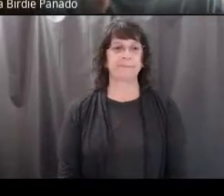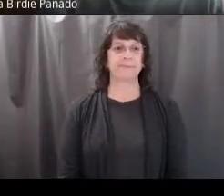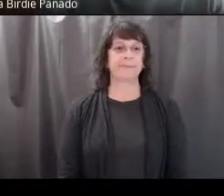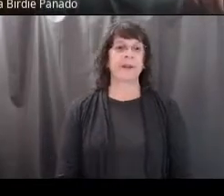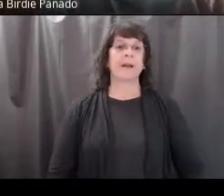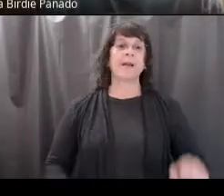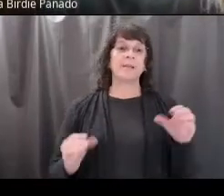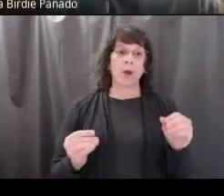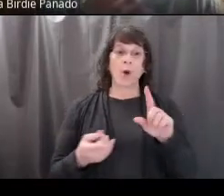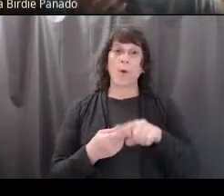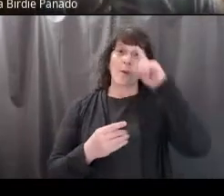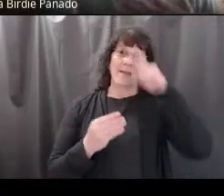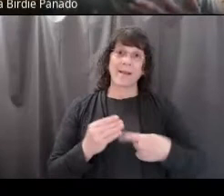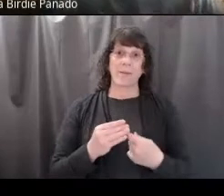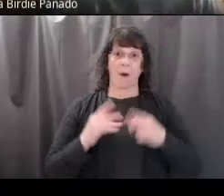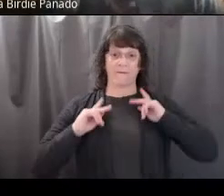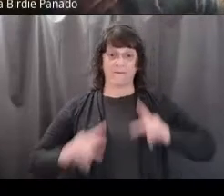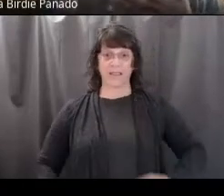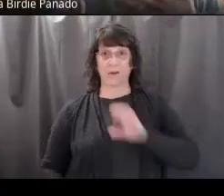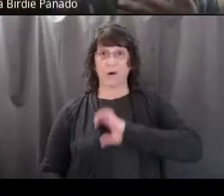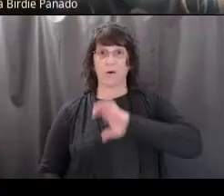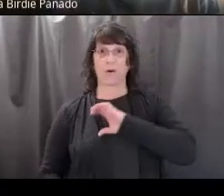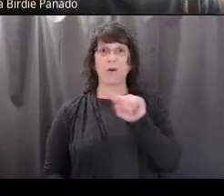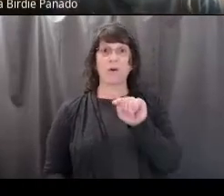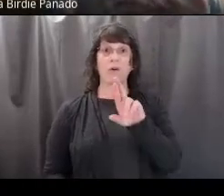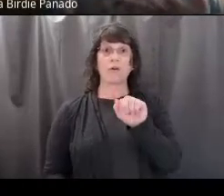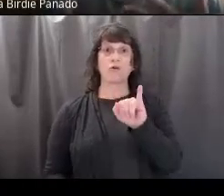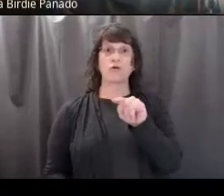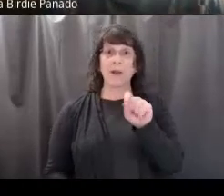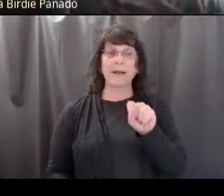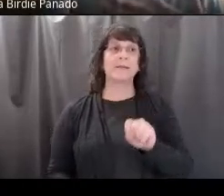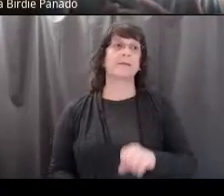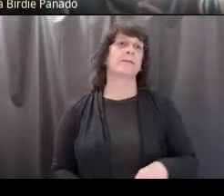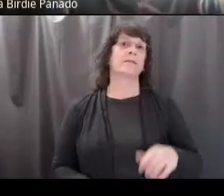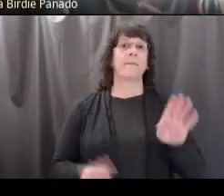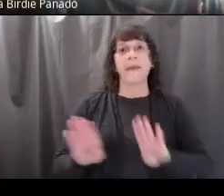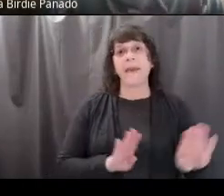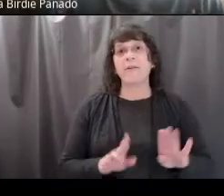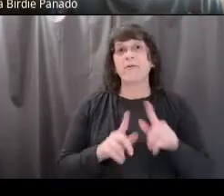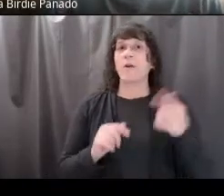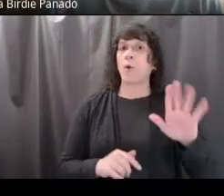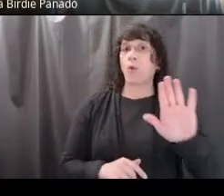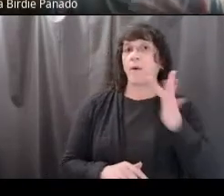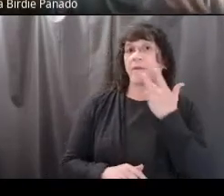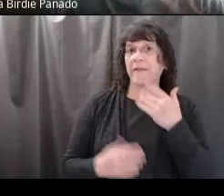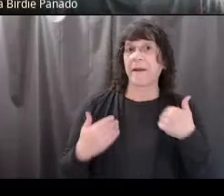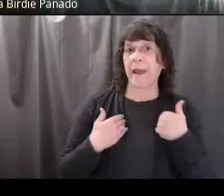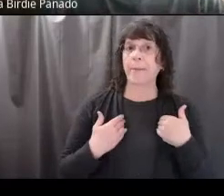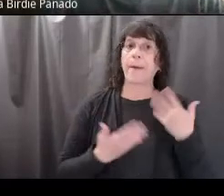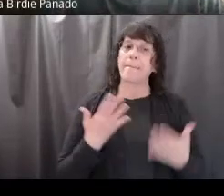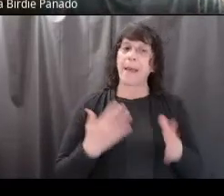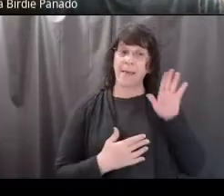So when you're thinking about these physical traits or behaviors of the animal, your favorite animal, these may be